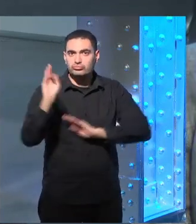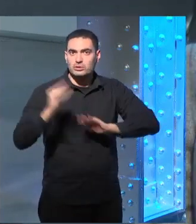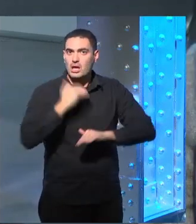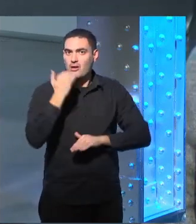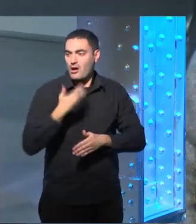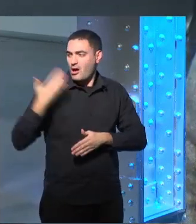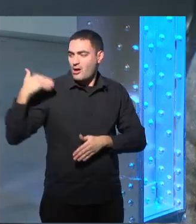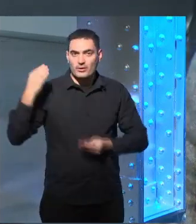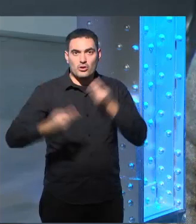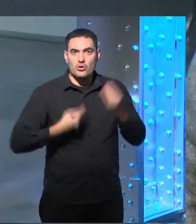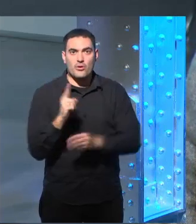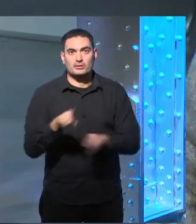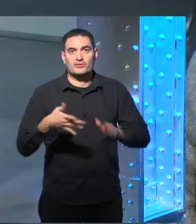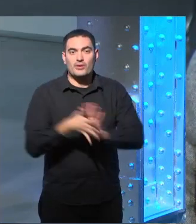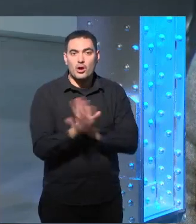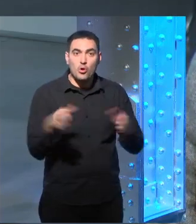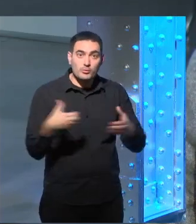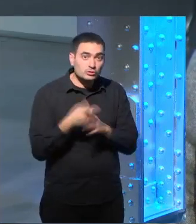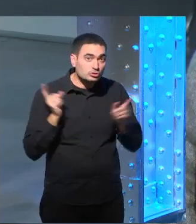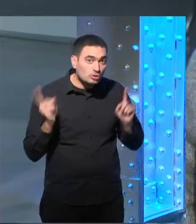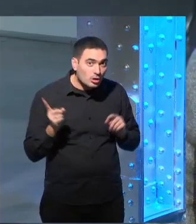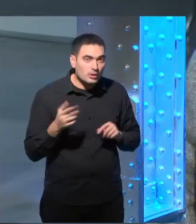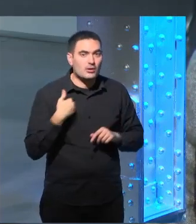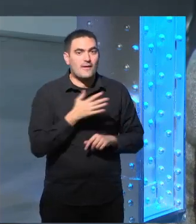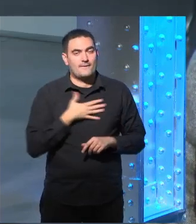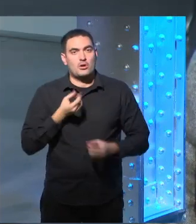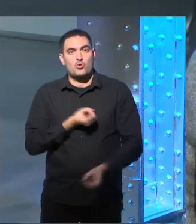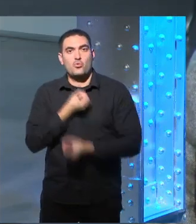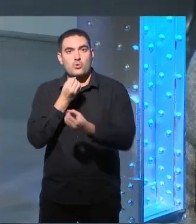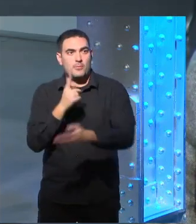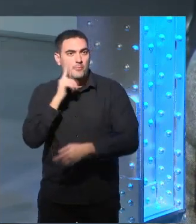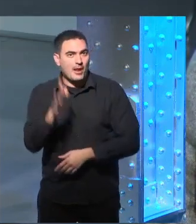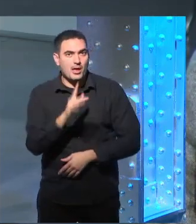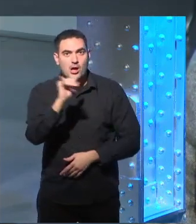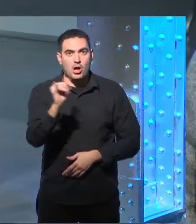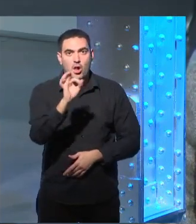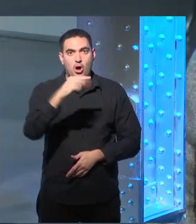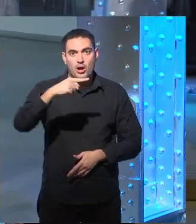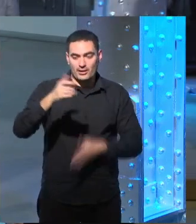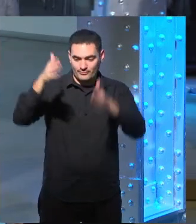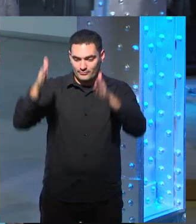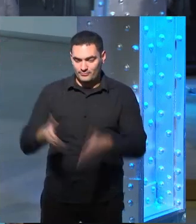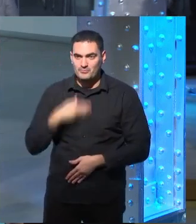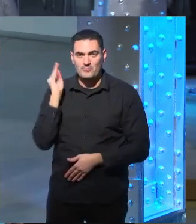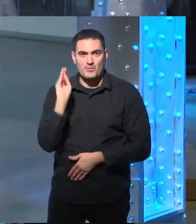those technological advances to allow them to do something that they were not doing up to now. Yeah, but that's regarding the